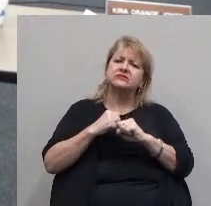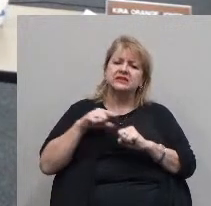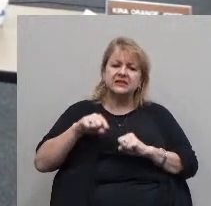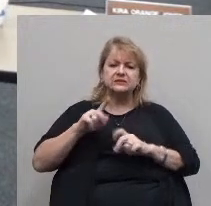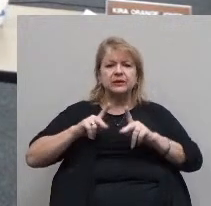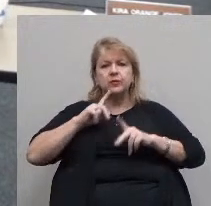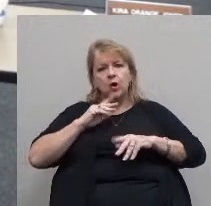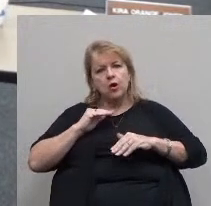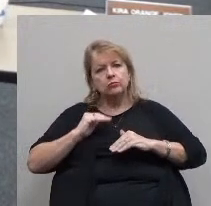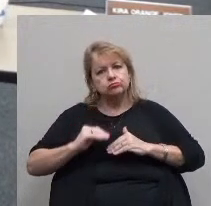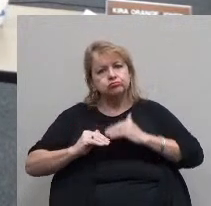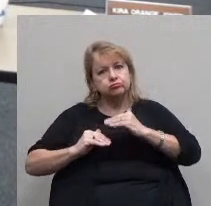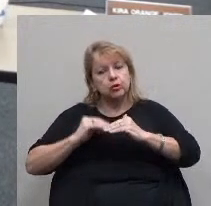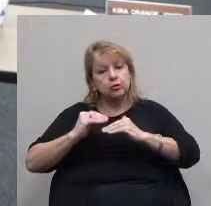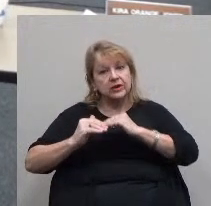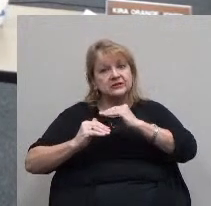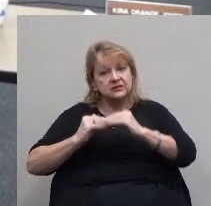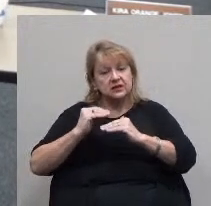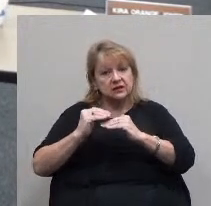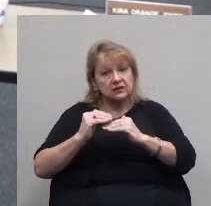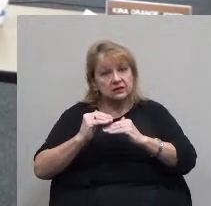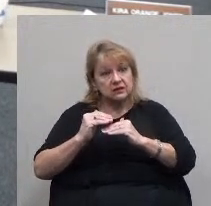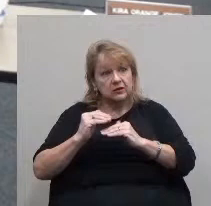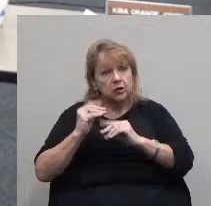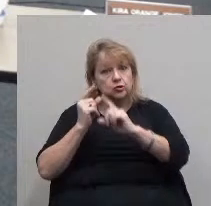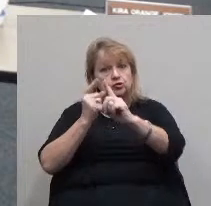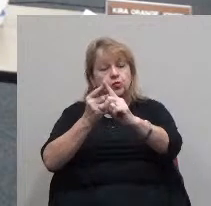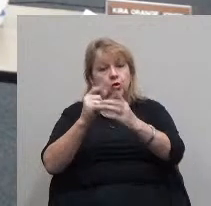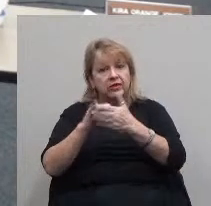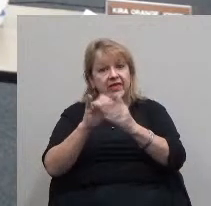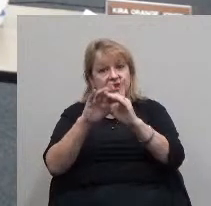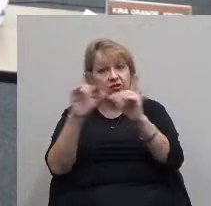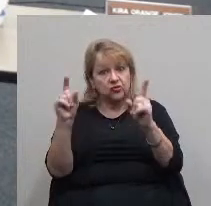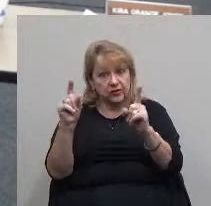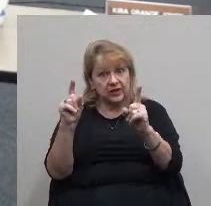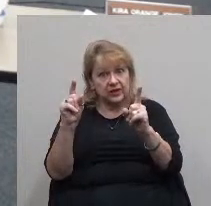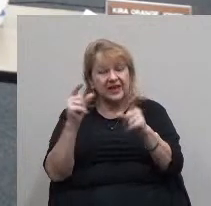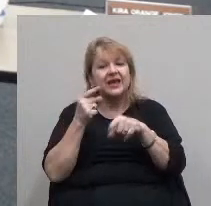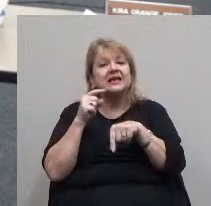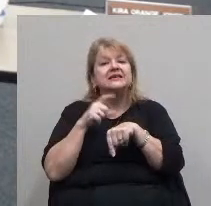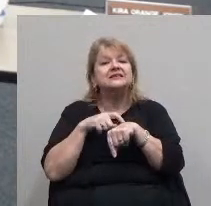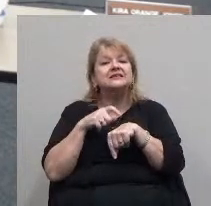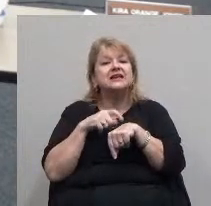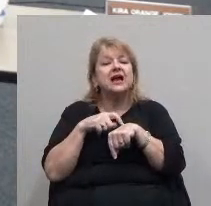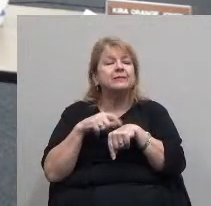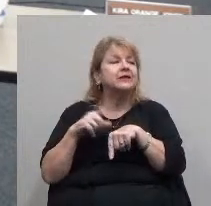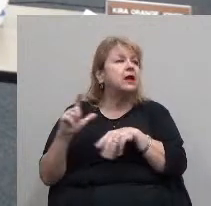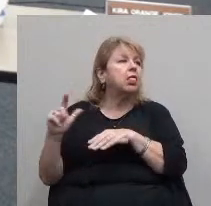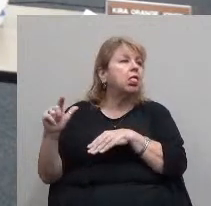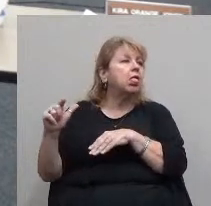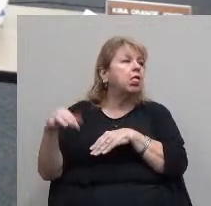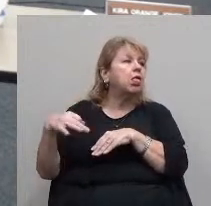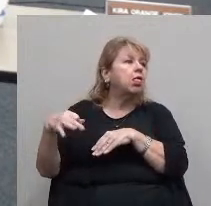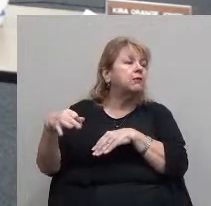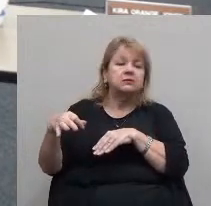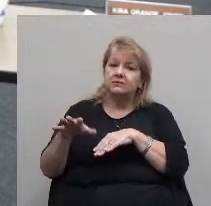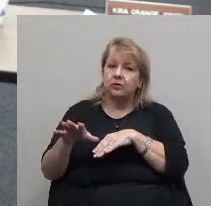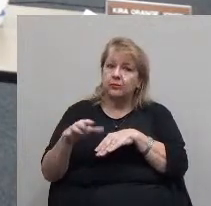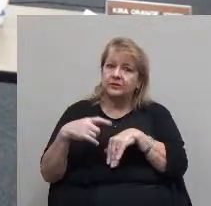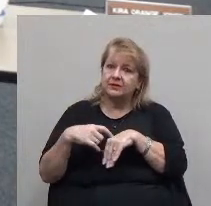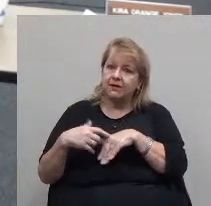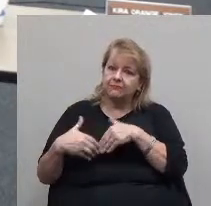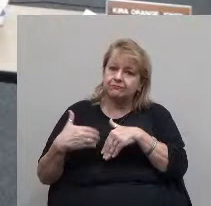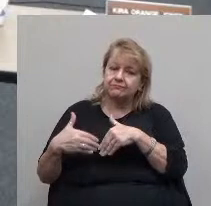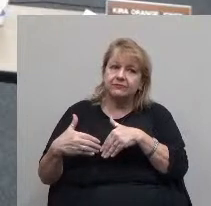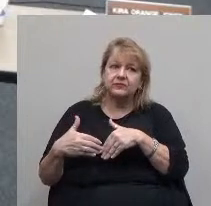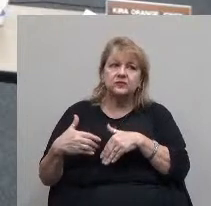progressing at least toward that degree in a timely manner. I'm also looking at,